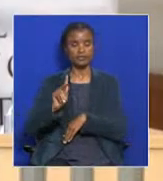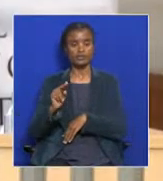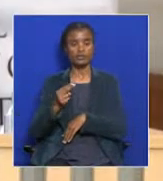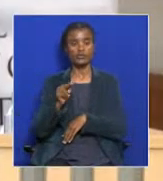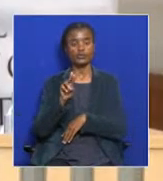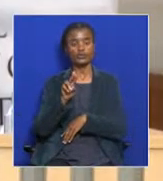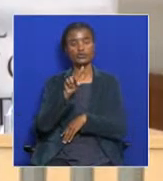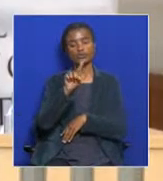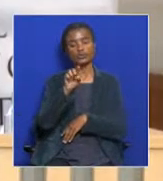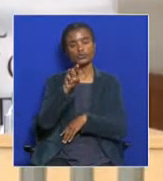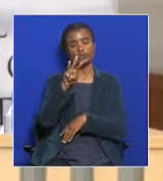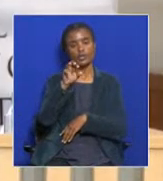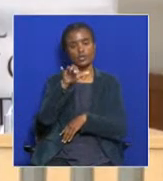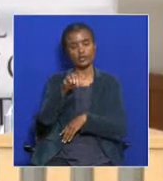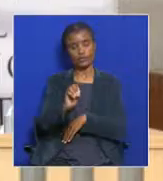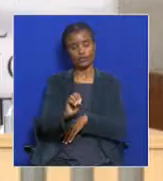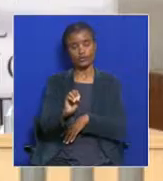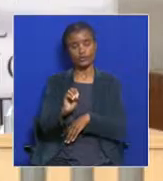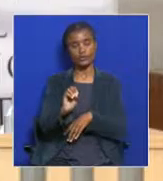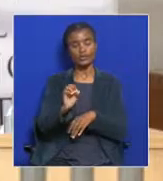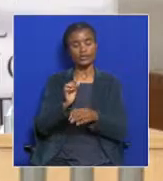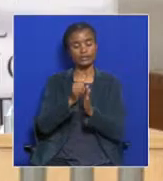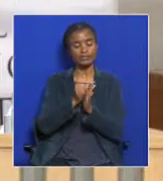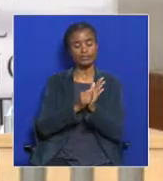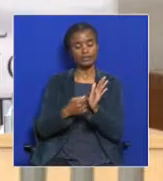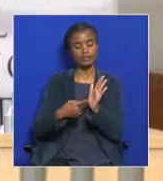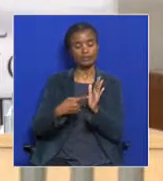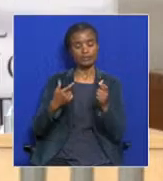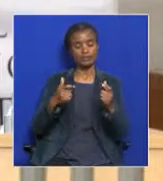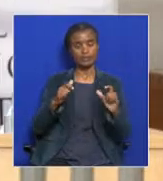from paragraph 15.